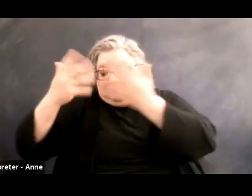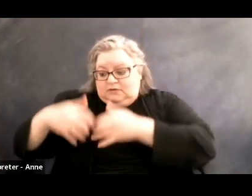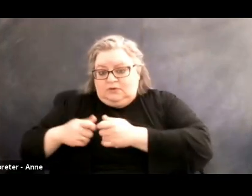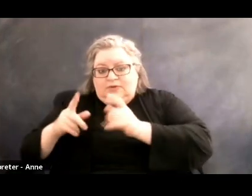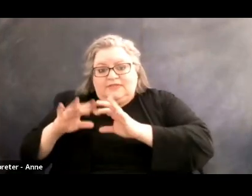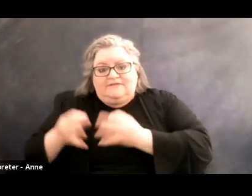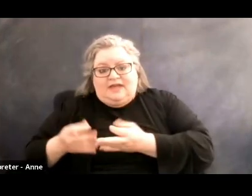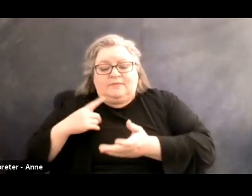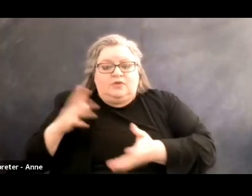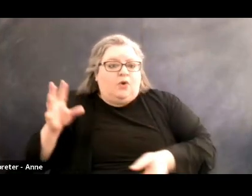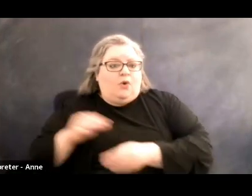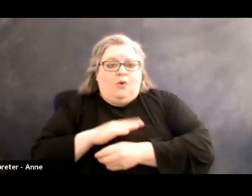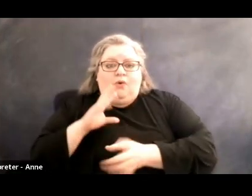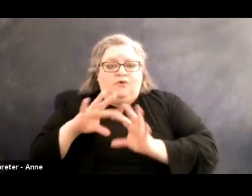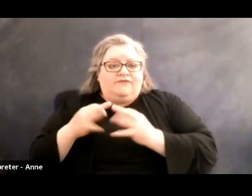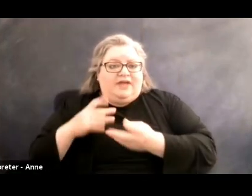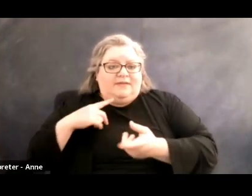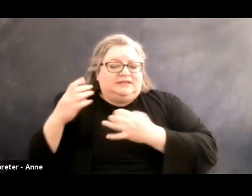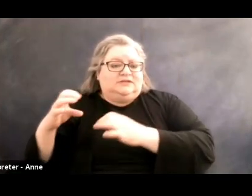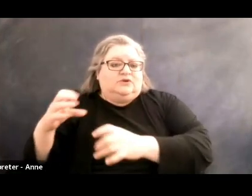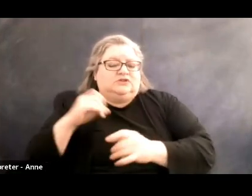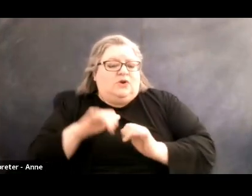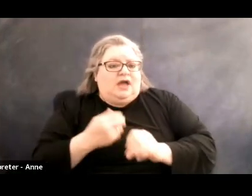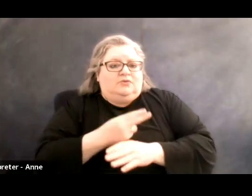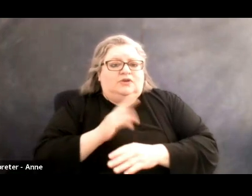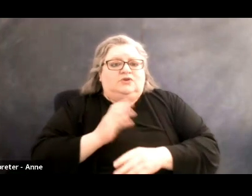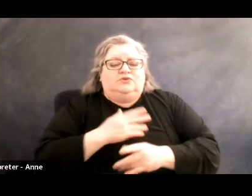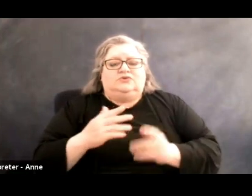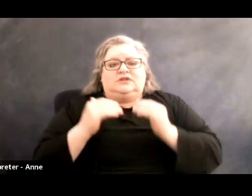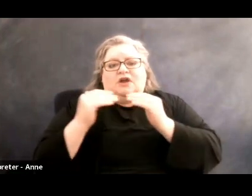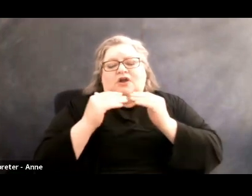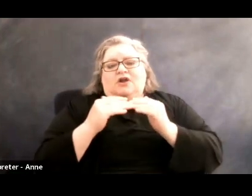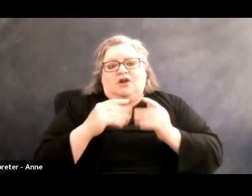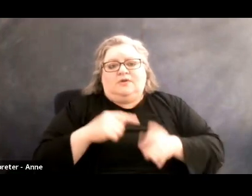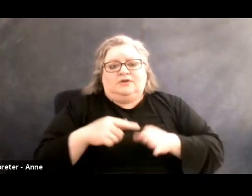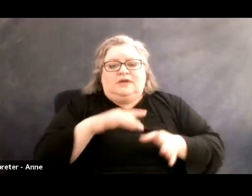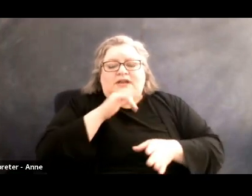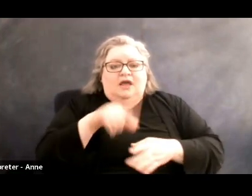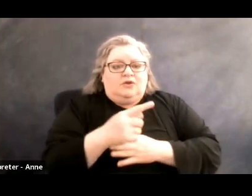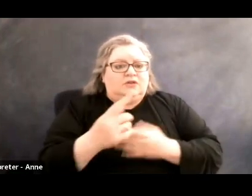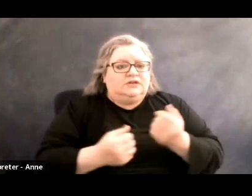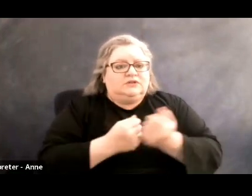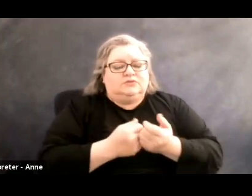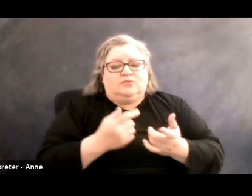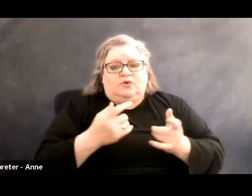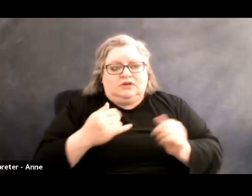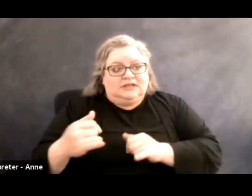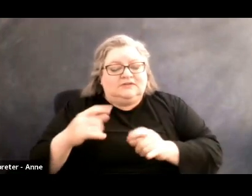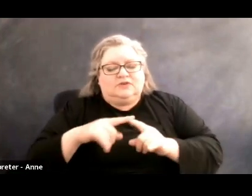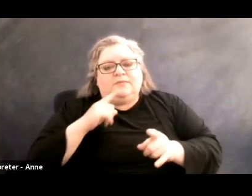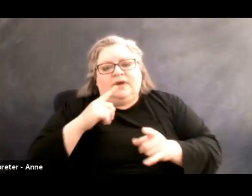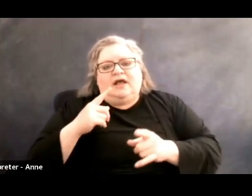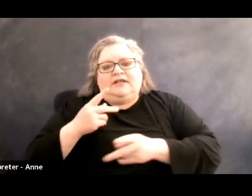family is in crisis. So how do we utilize our peer specialists, not just to support the individuals in crisis, but in order to support